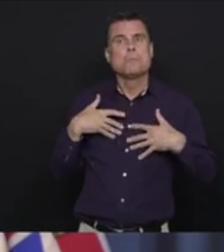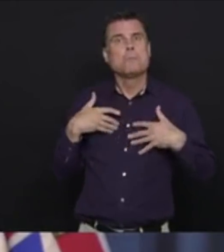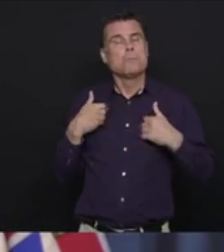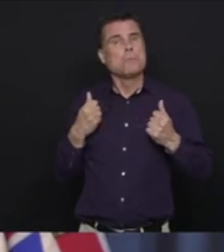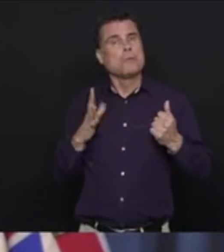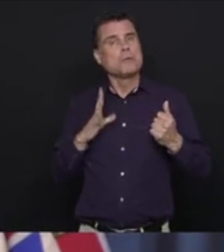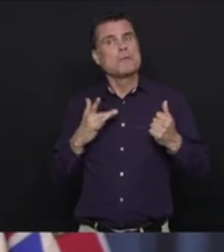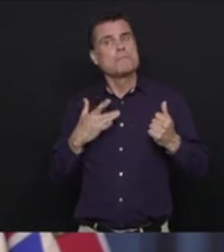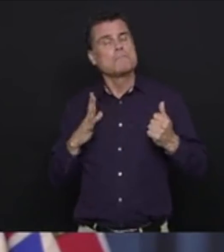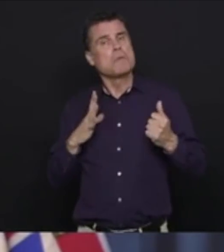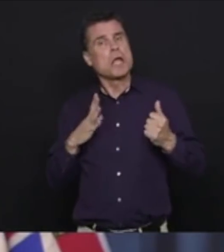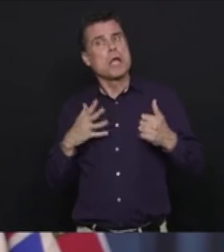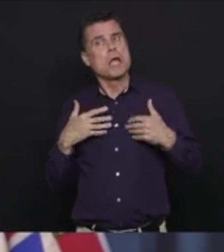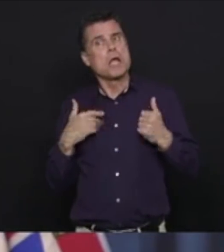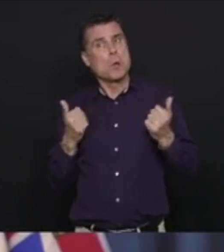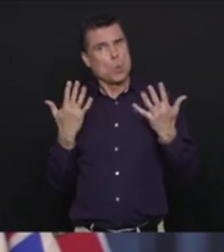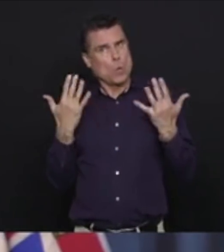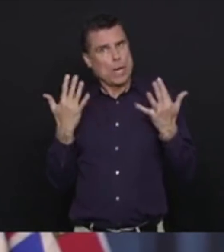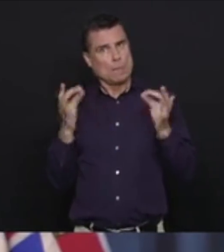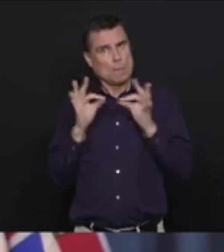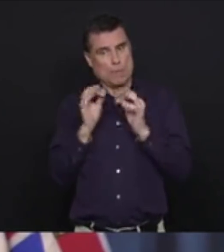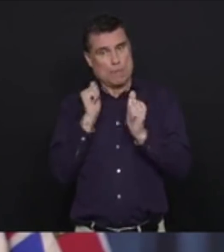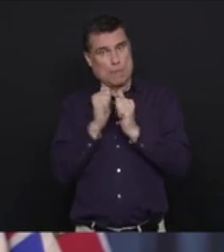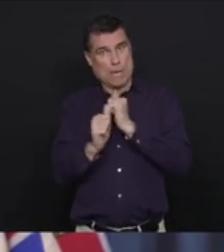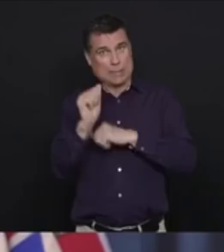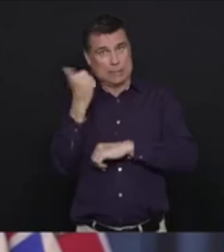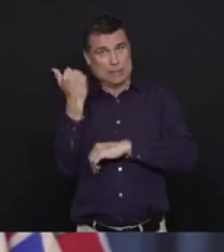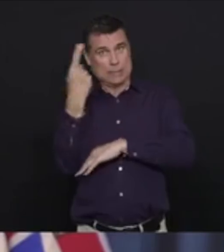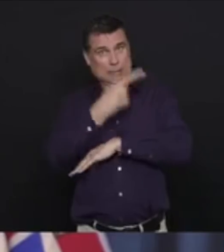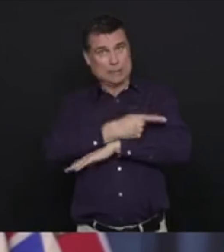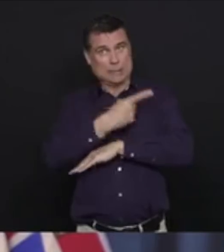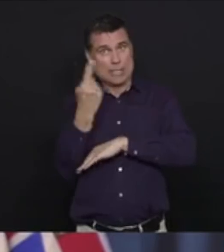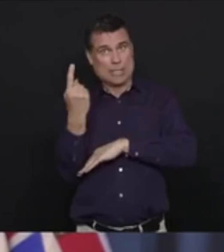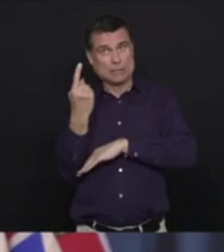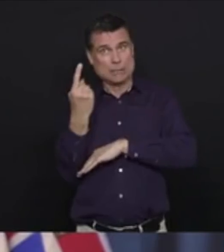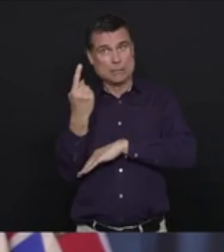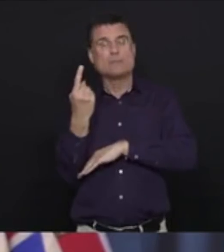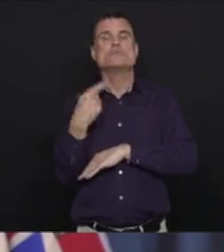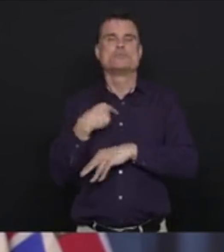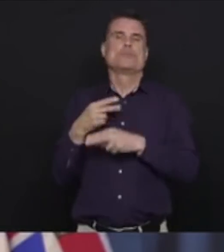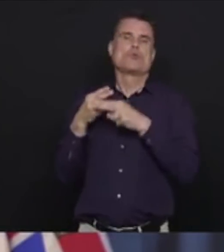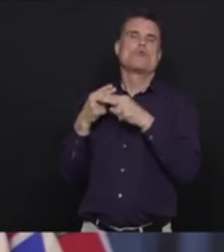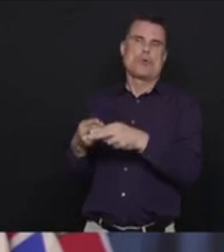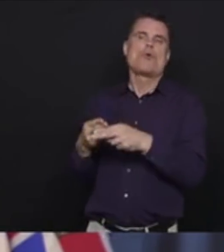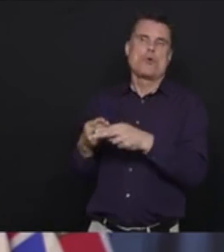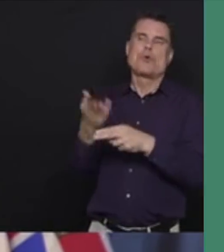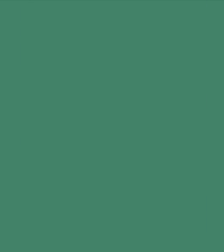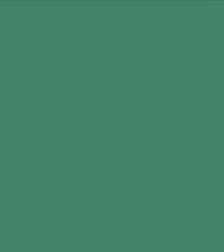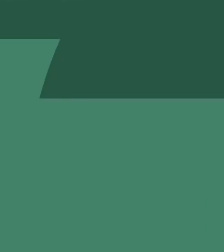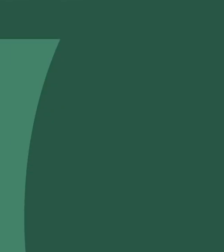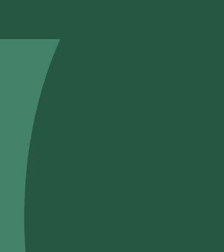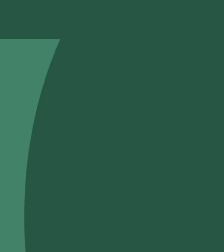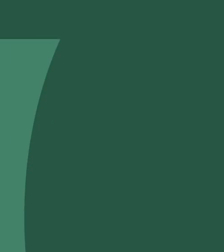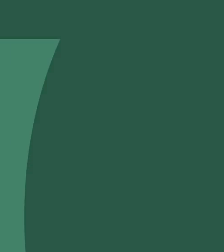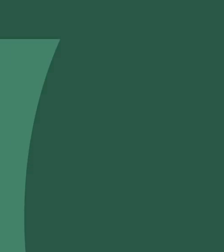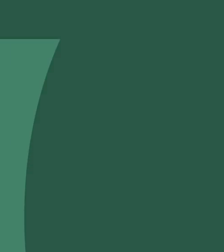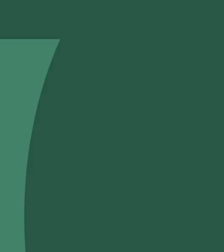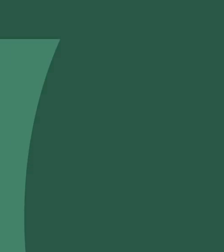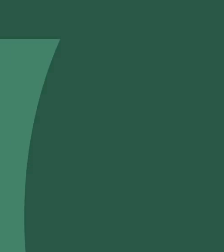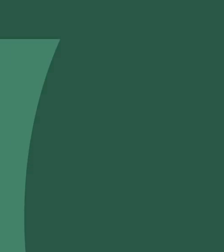So, and I don't know, I know Ontario is looking at as well applying those criteria.